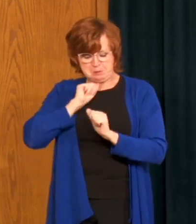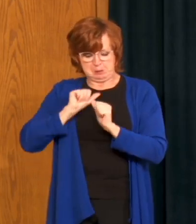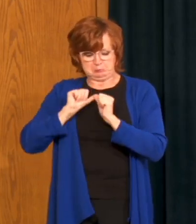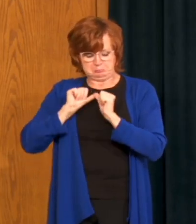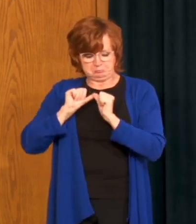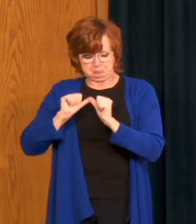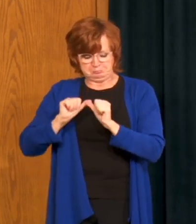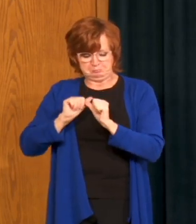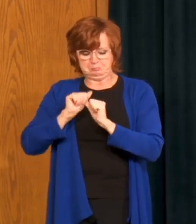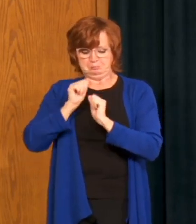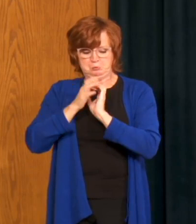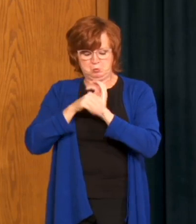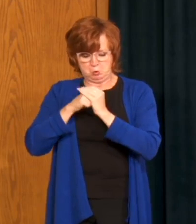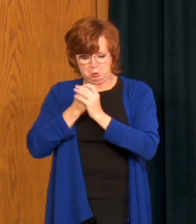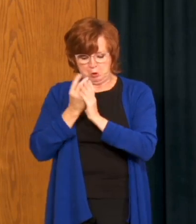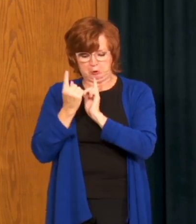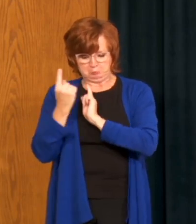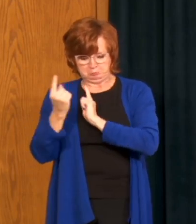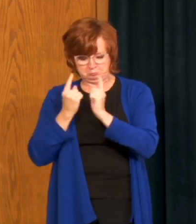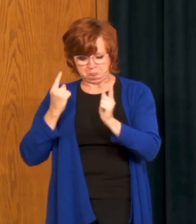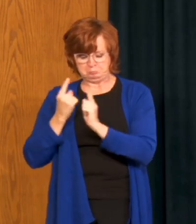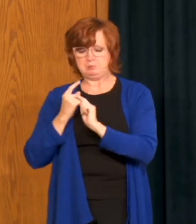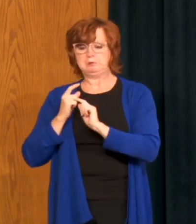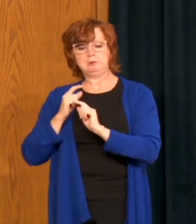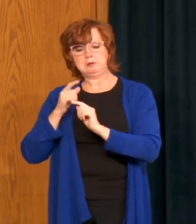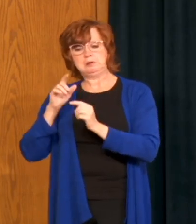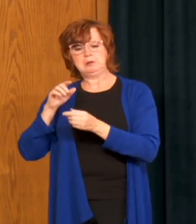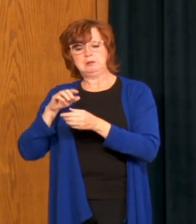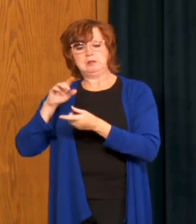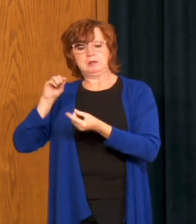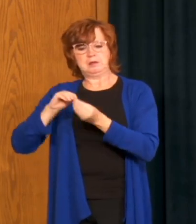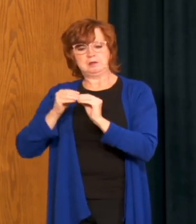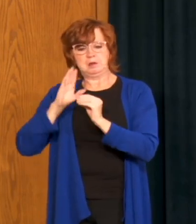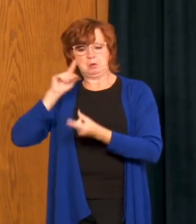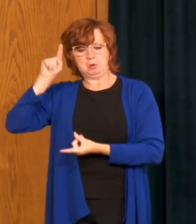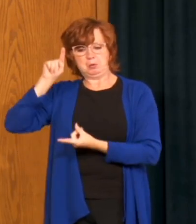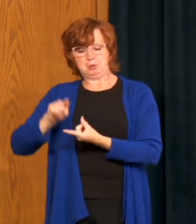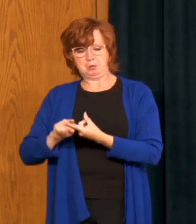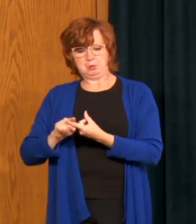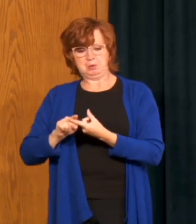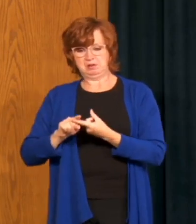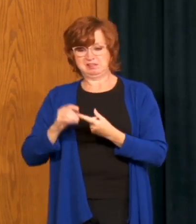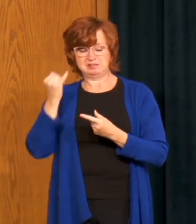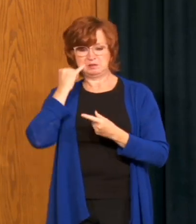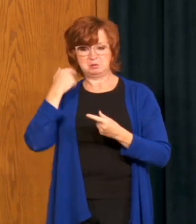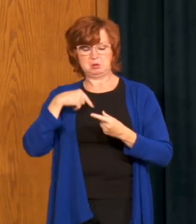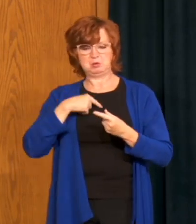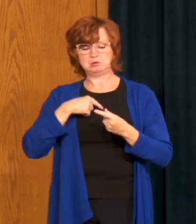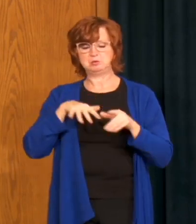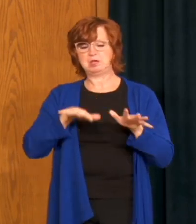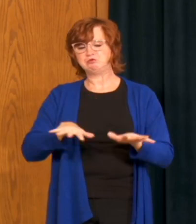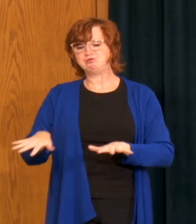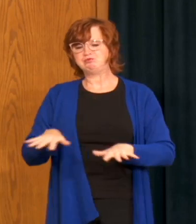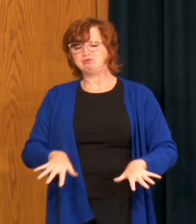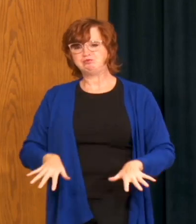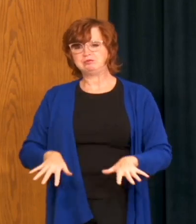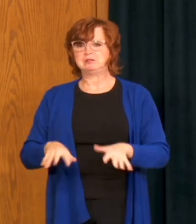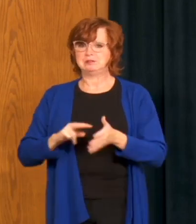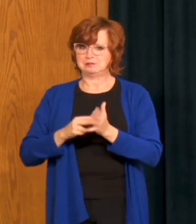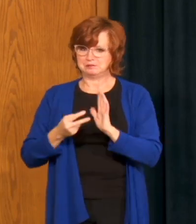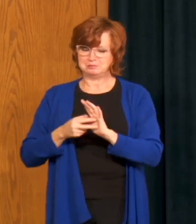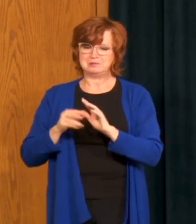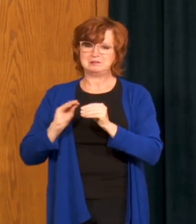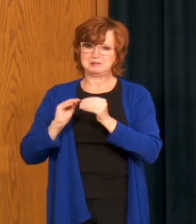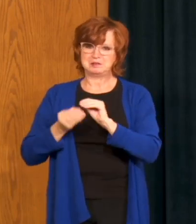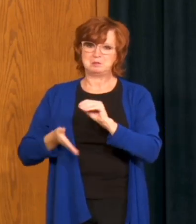up, the virus will spread and the number of cases will increase. So keep your physical distancing, as we have. Continue to